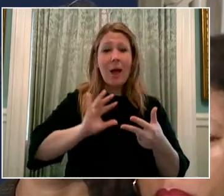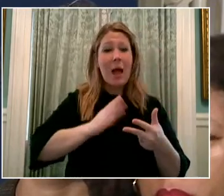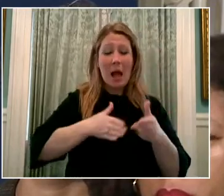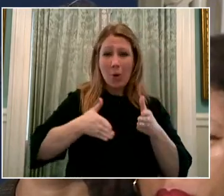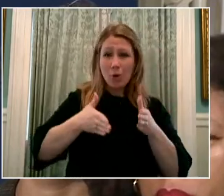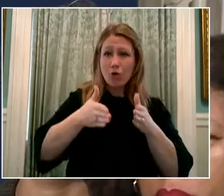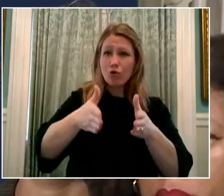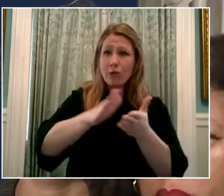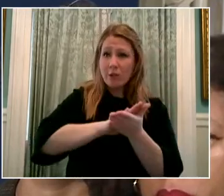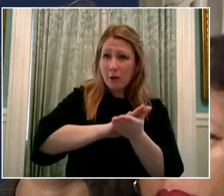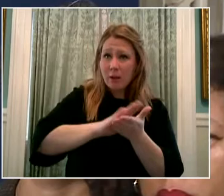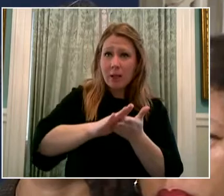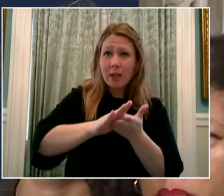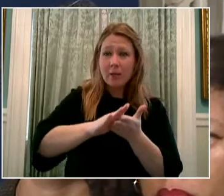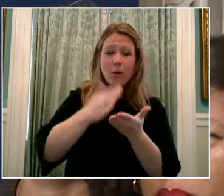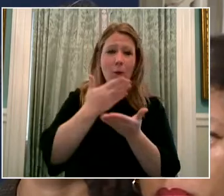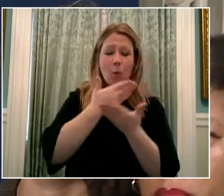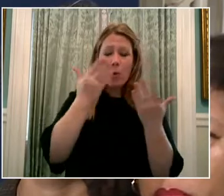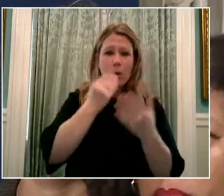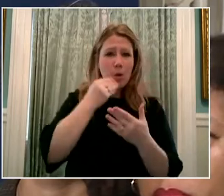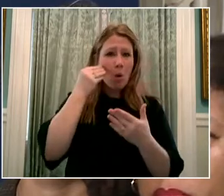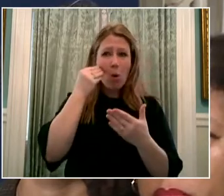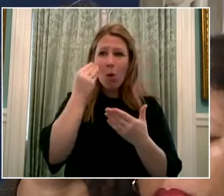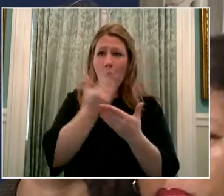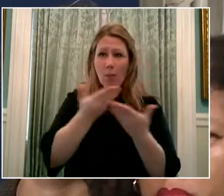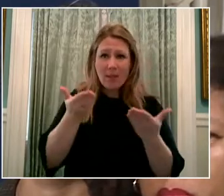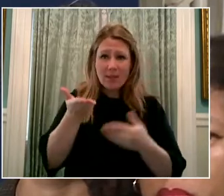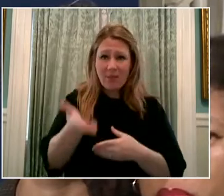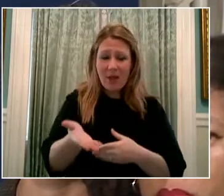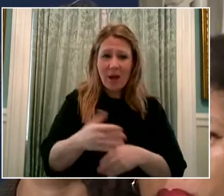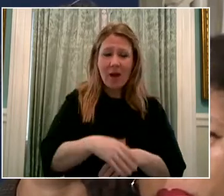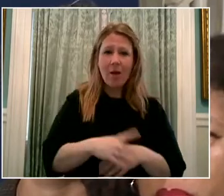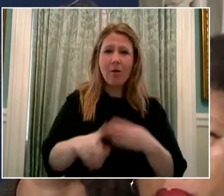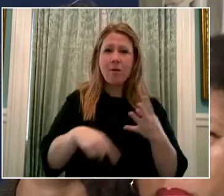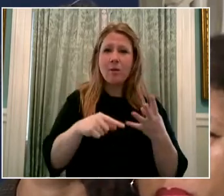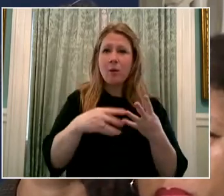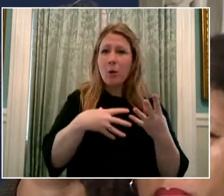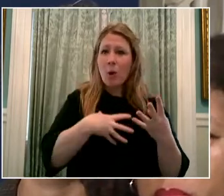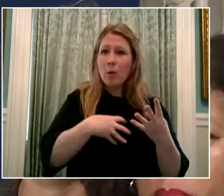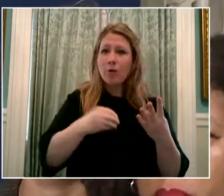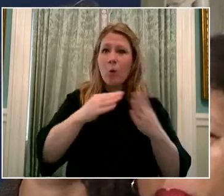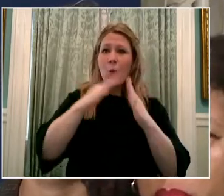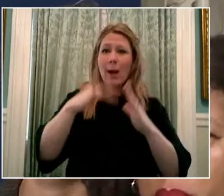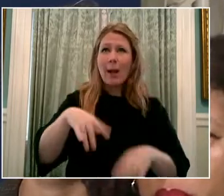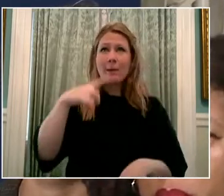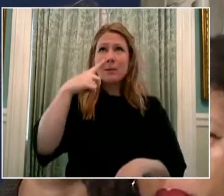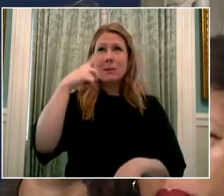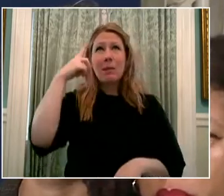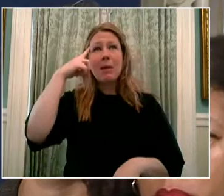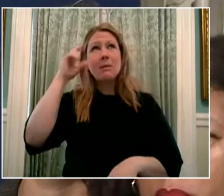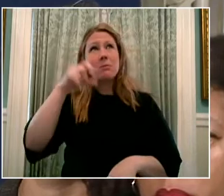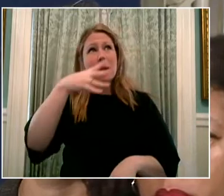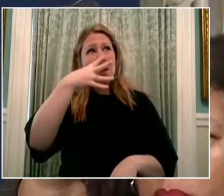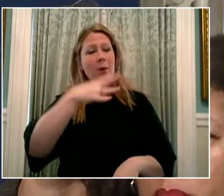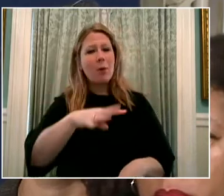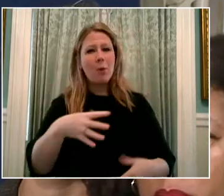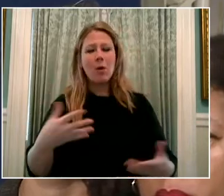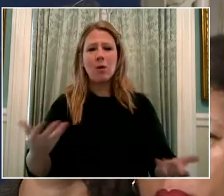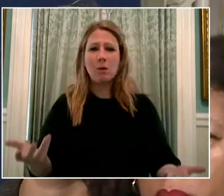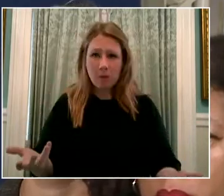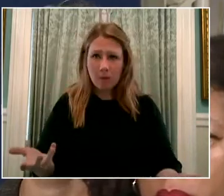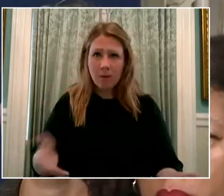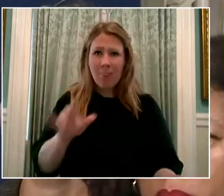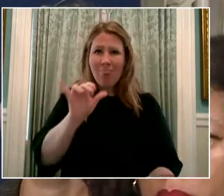good job, when you add the White House believing that, you know what, we could just ignore this, that is what's adding to